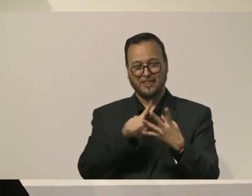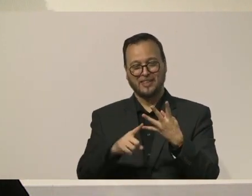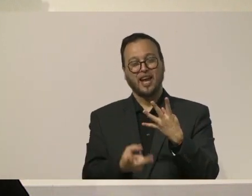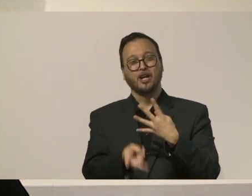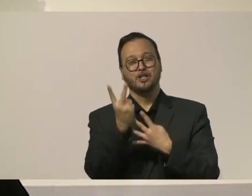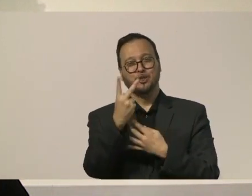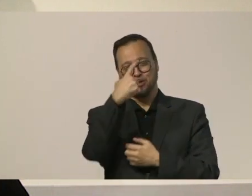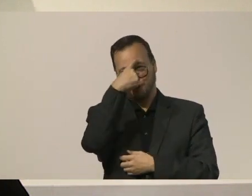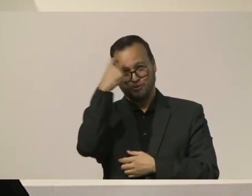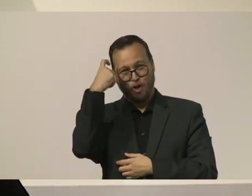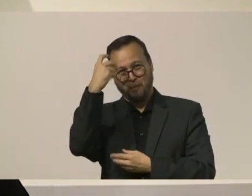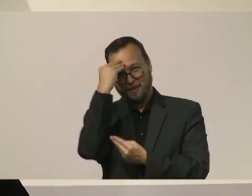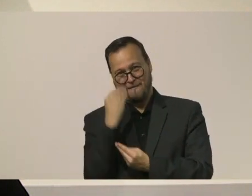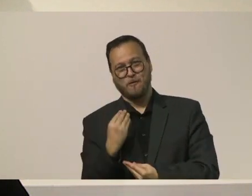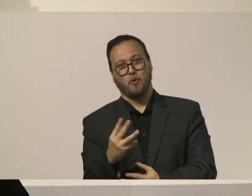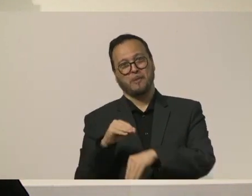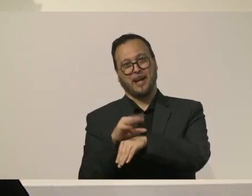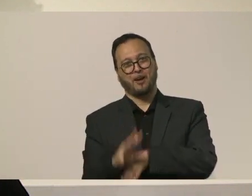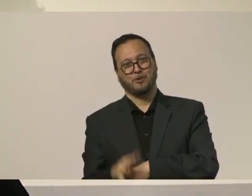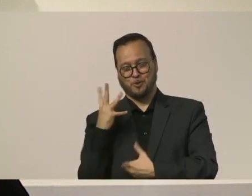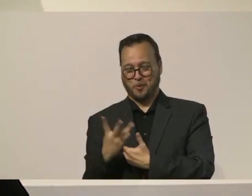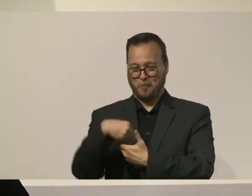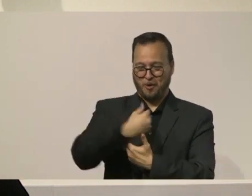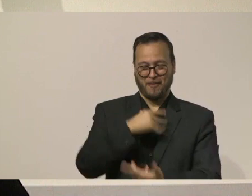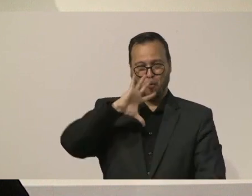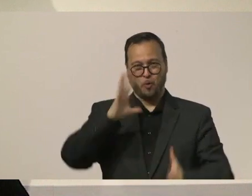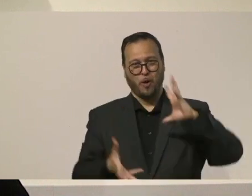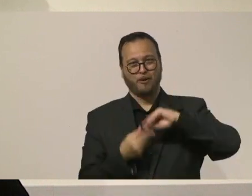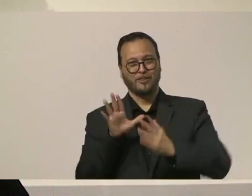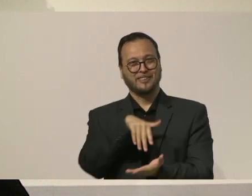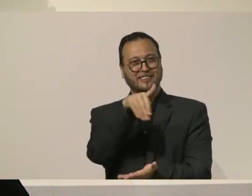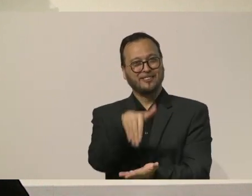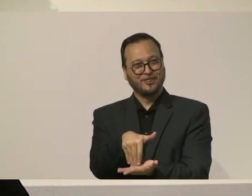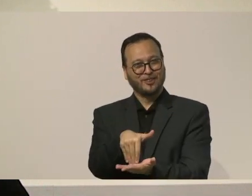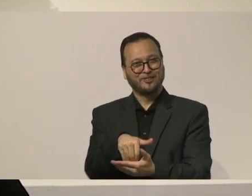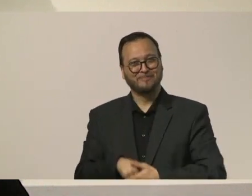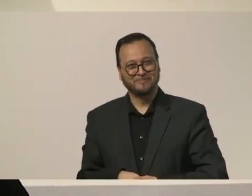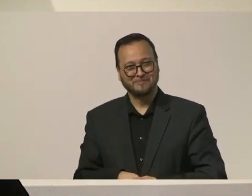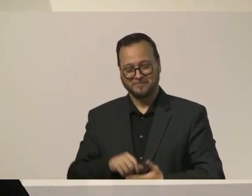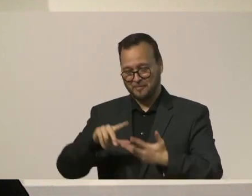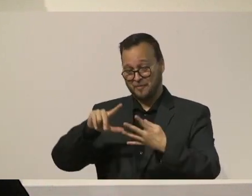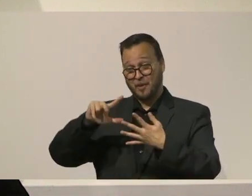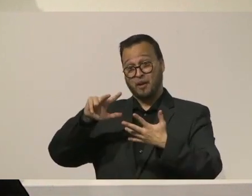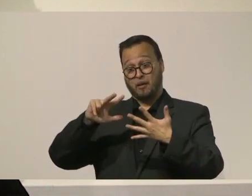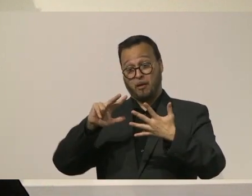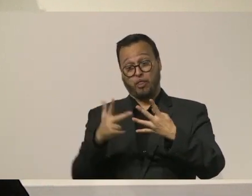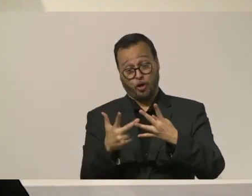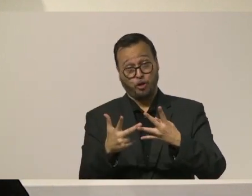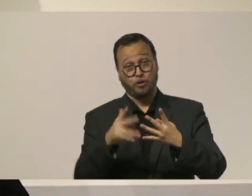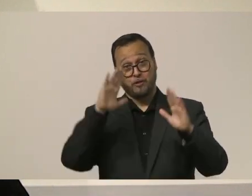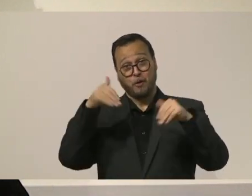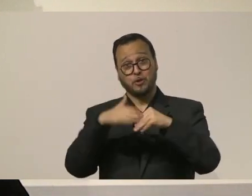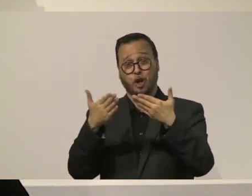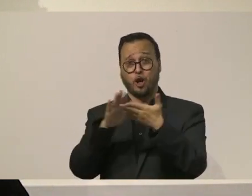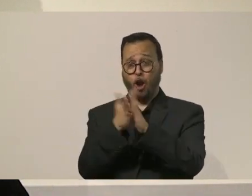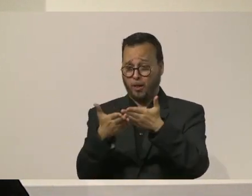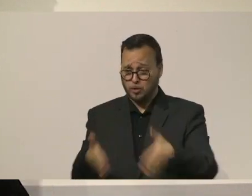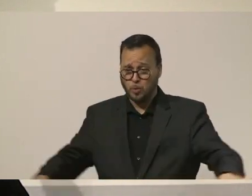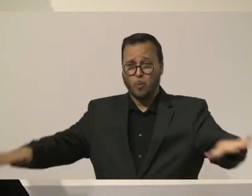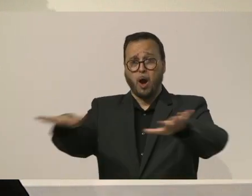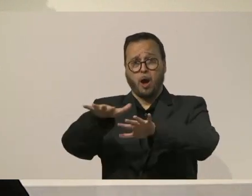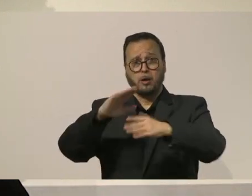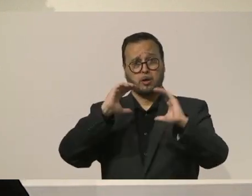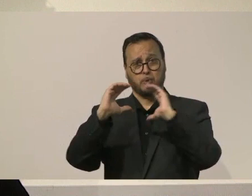trauma-informed counselors who are part of our Wellness Center. The third focuses on college-wide communication